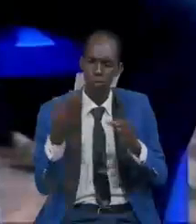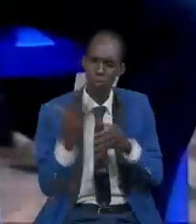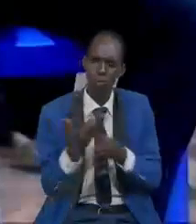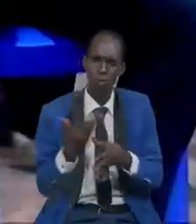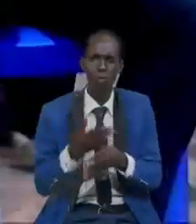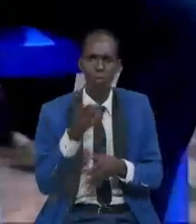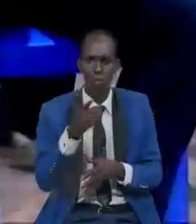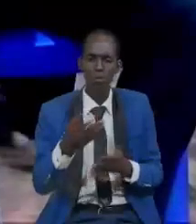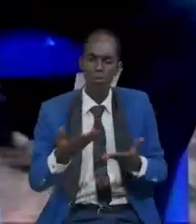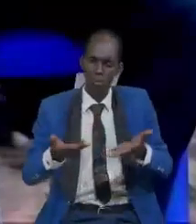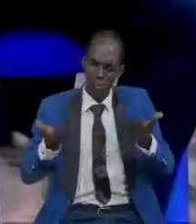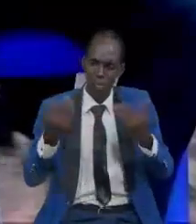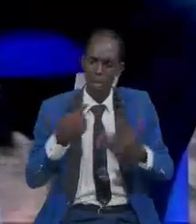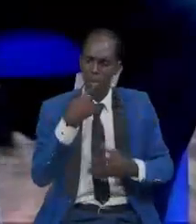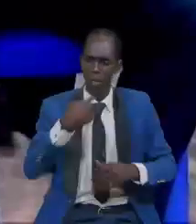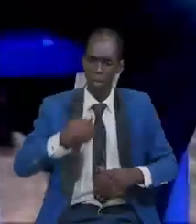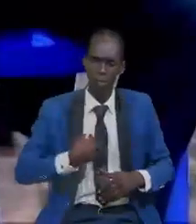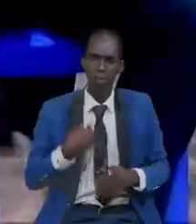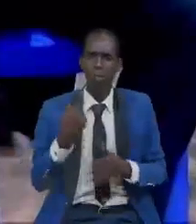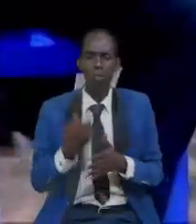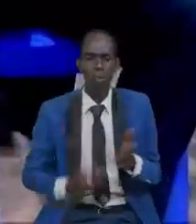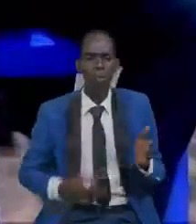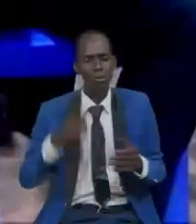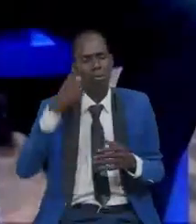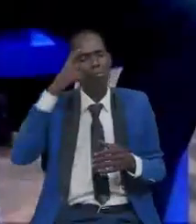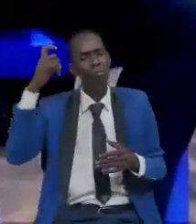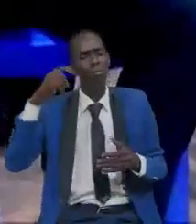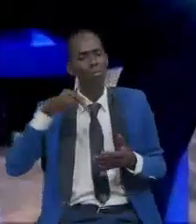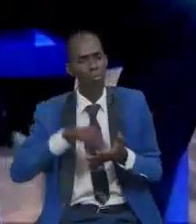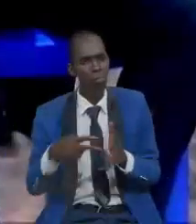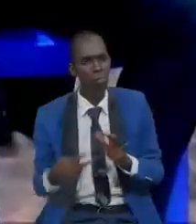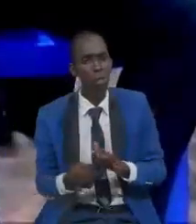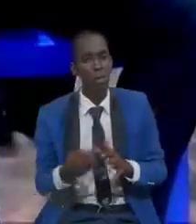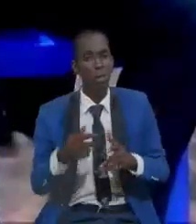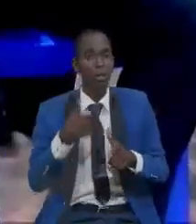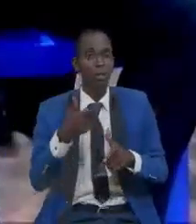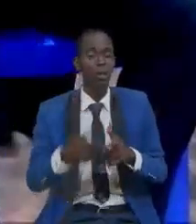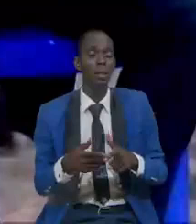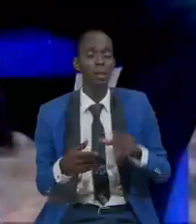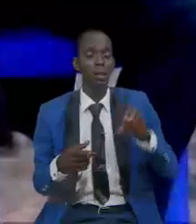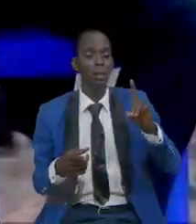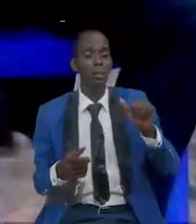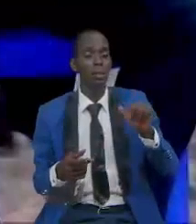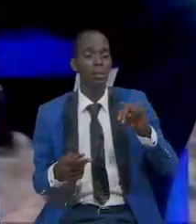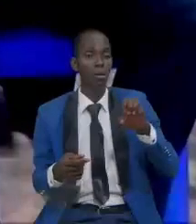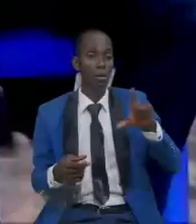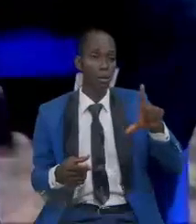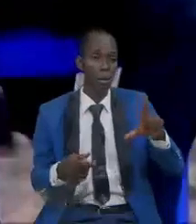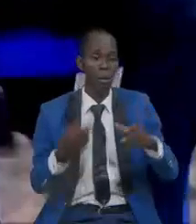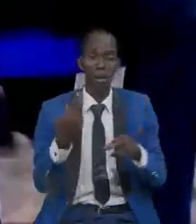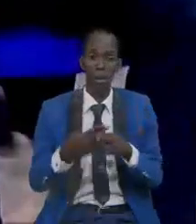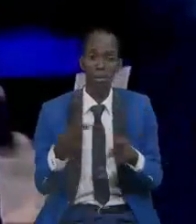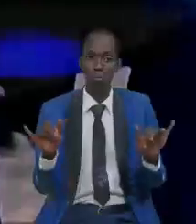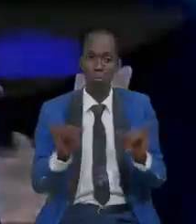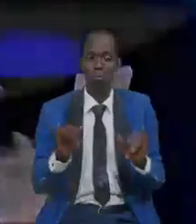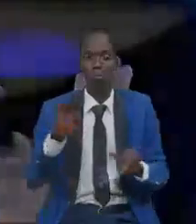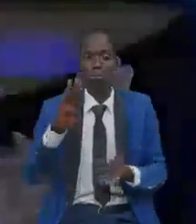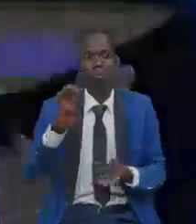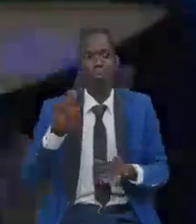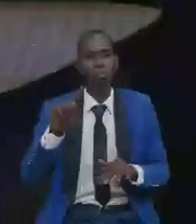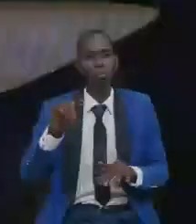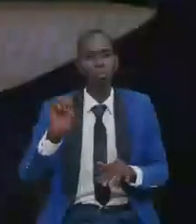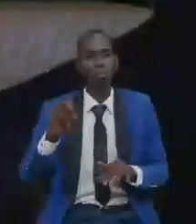thee. Belteshazzar, it says, answered and said, my lord, the dream